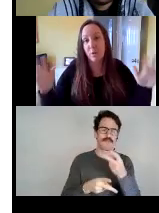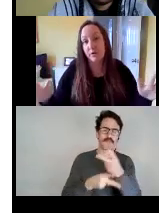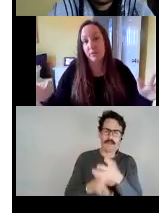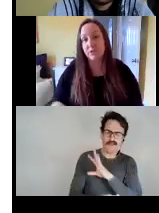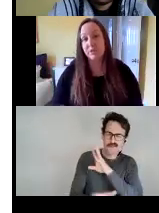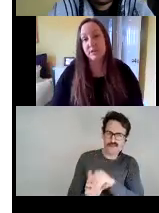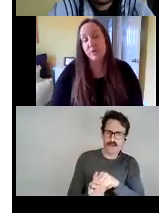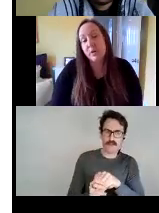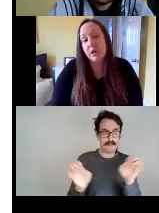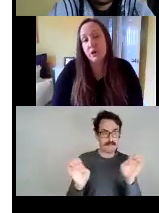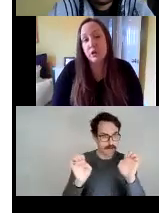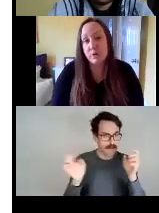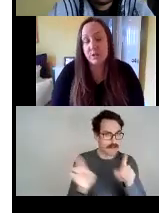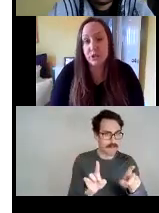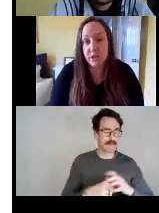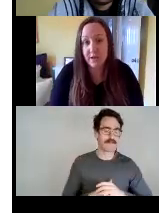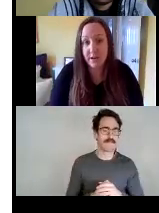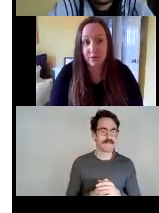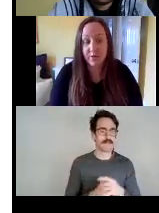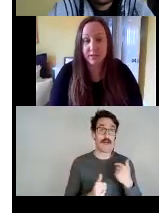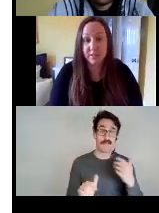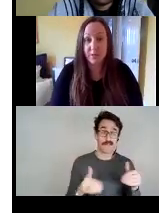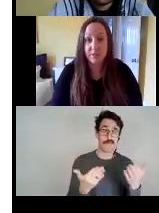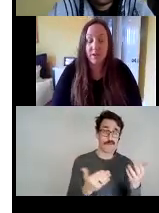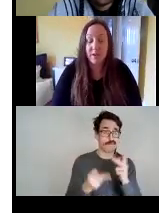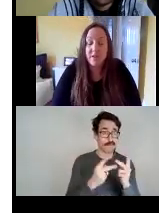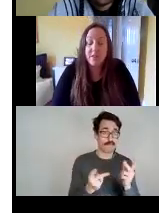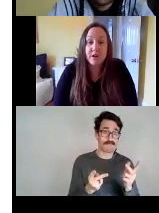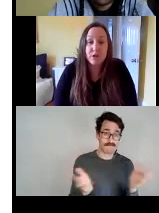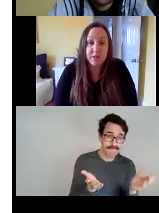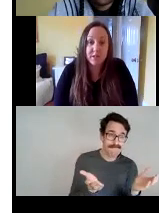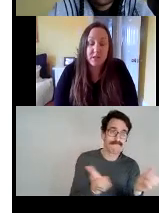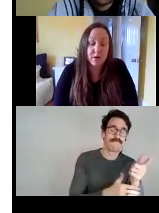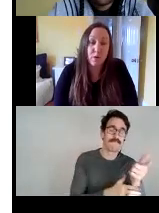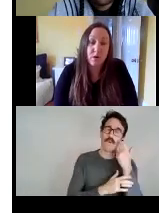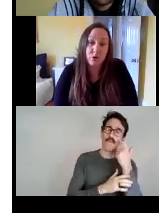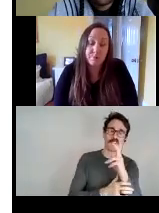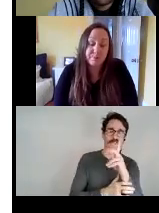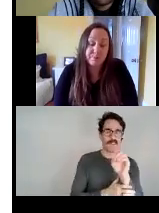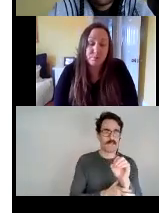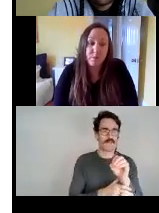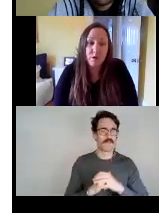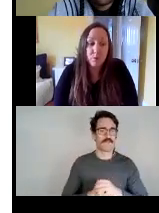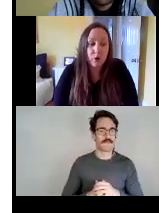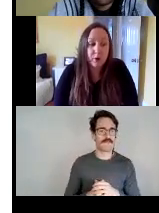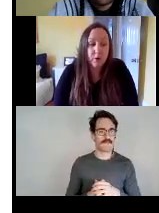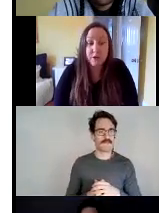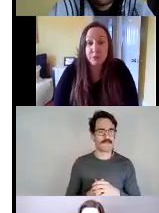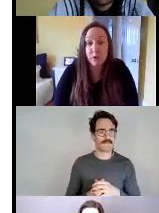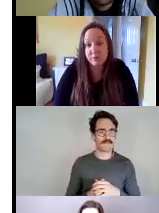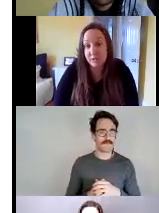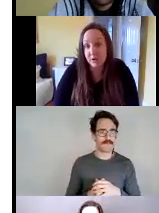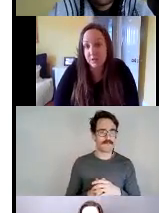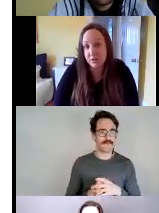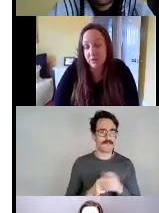cover a wide range of things. So I'd really encourage folks to check that out if that's something that they're interested in and want to learn more about how to